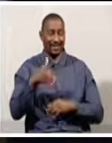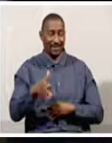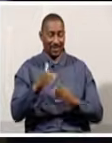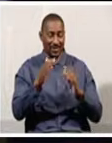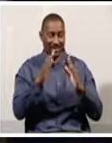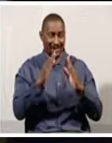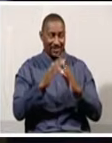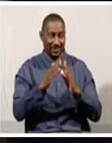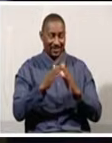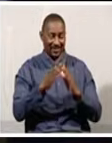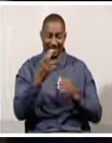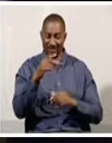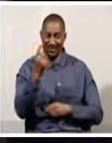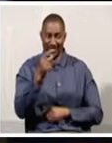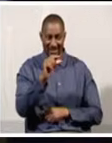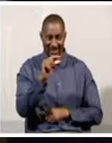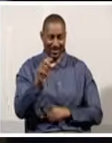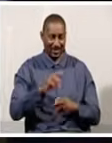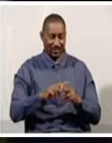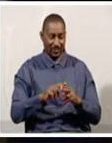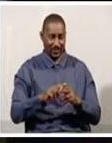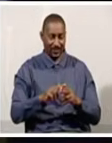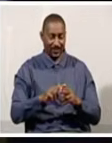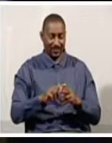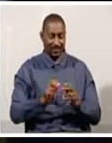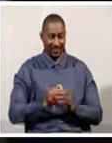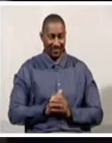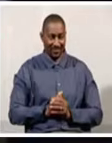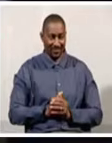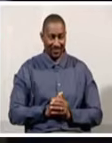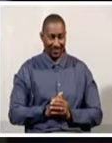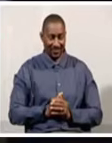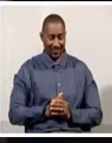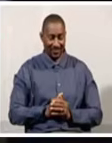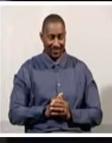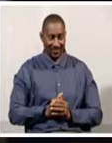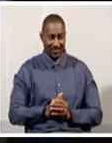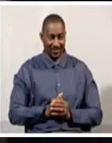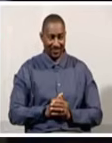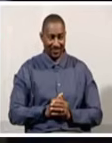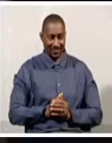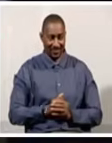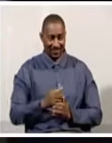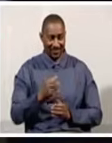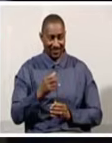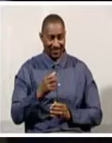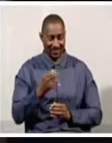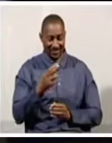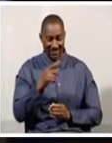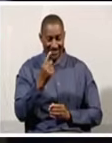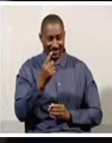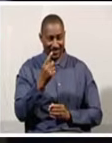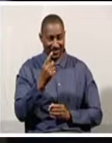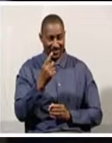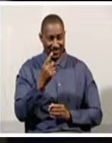statement that he's using as a persona out there for his, as a theme perhaps of his reign. It's not a PR stunt. No, it's not a PR stunt.